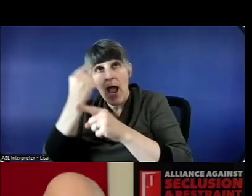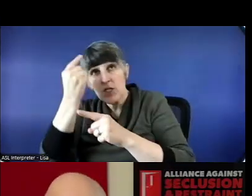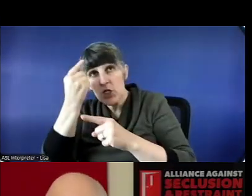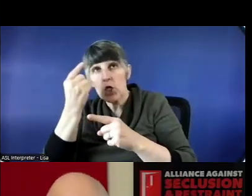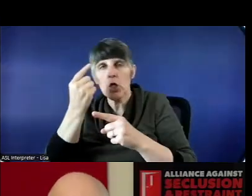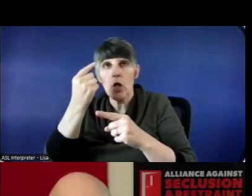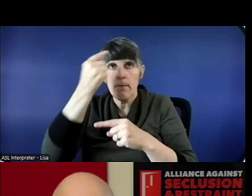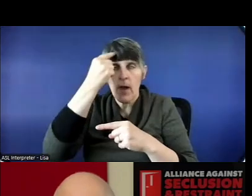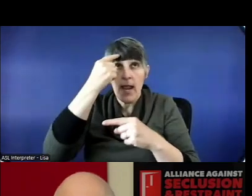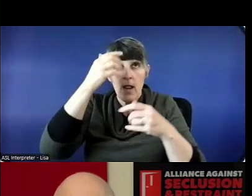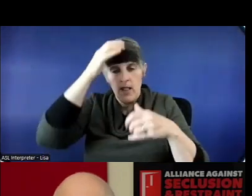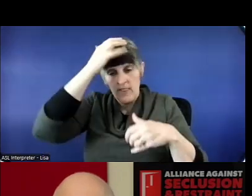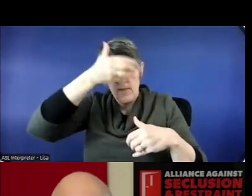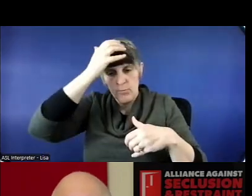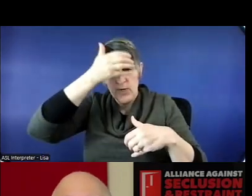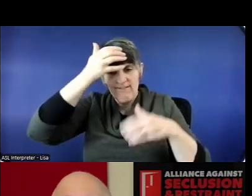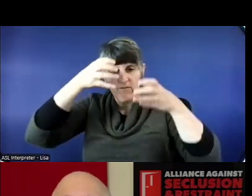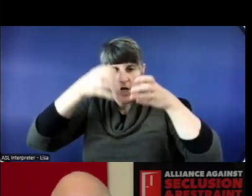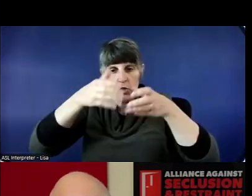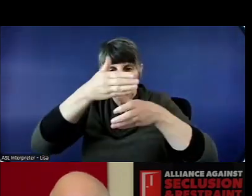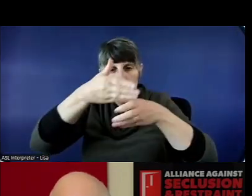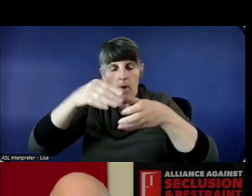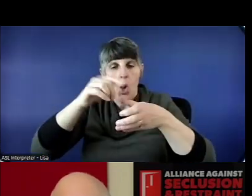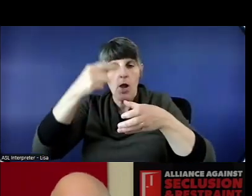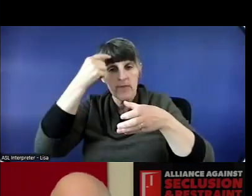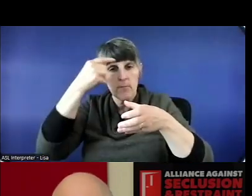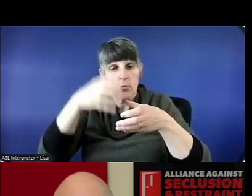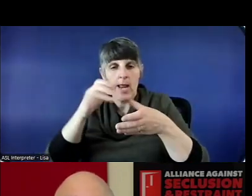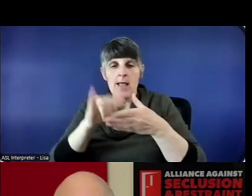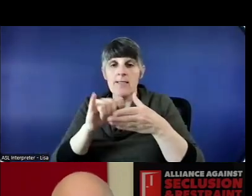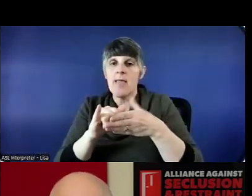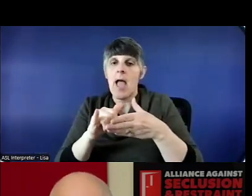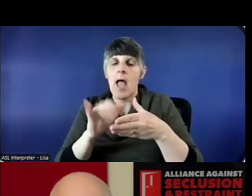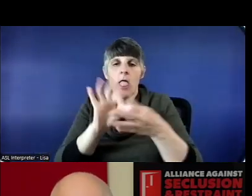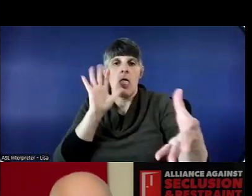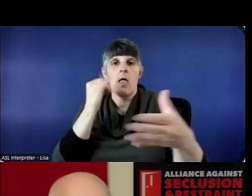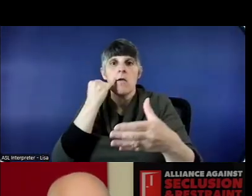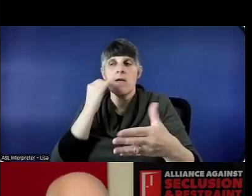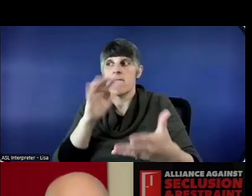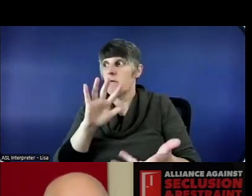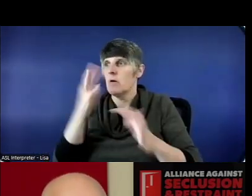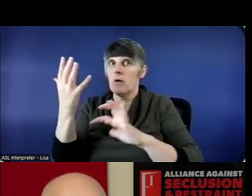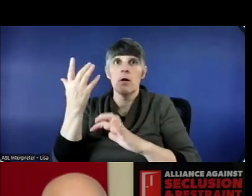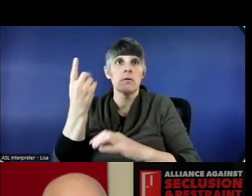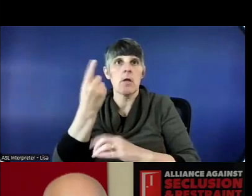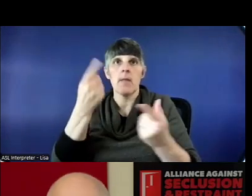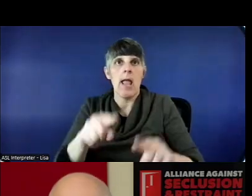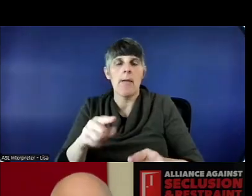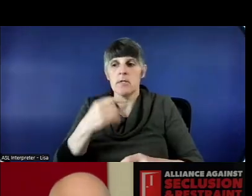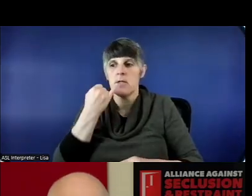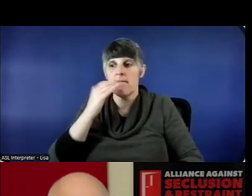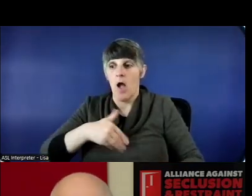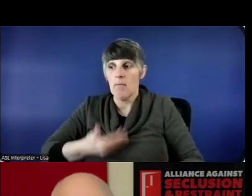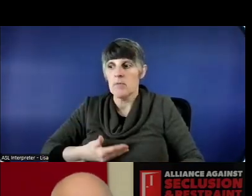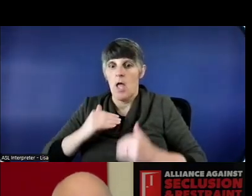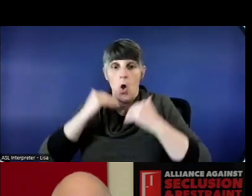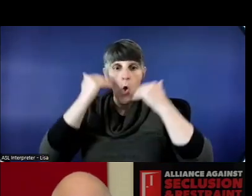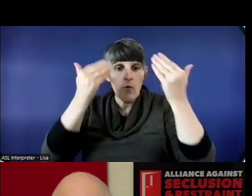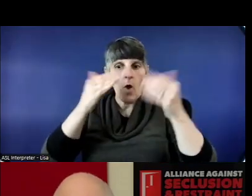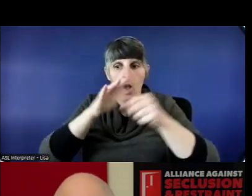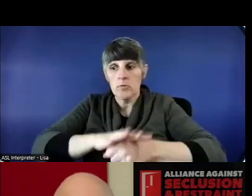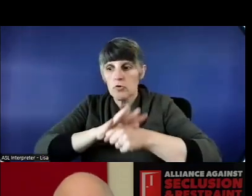cortex. That prefrontal cortex goes offline when we become dysregulated. If we're upset, overwhelmed,